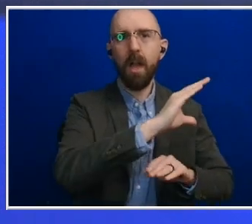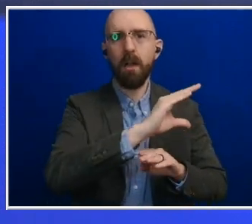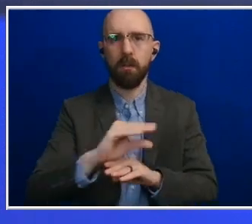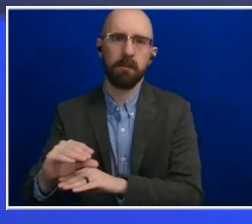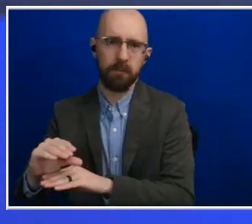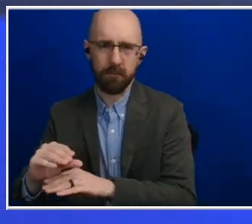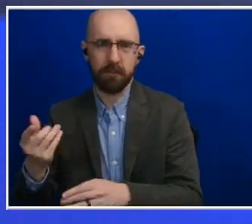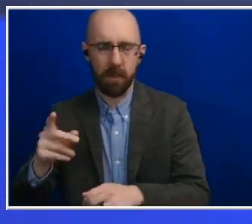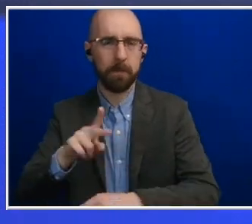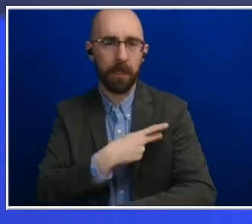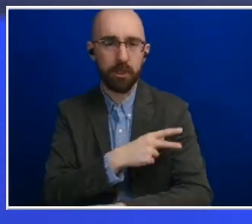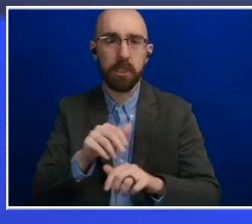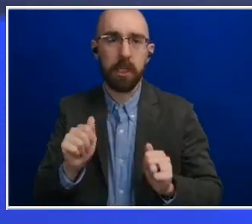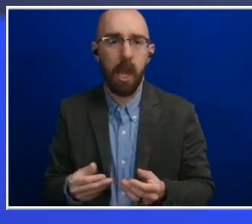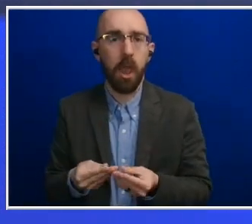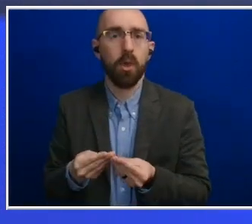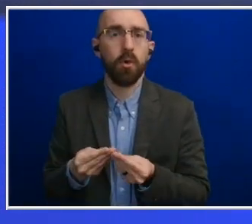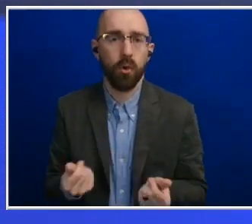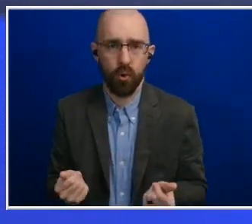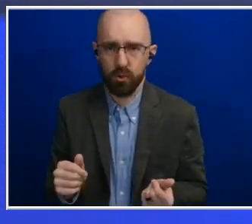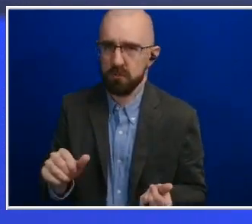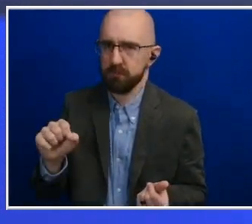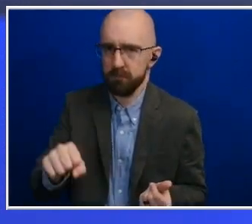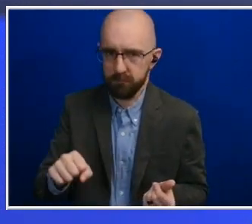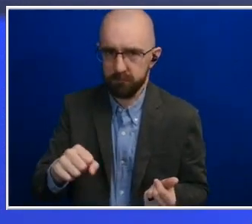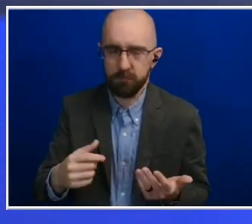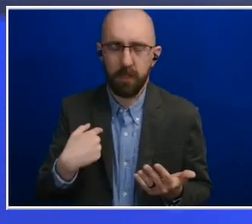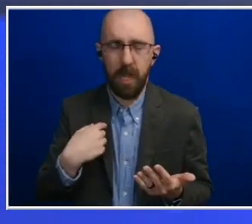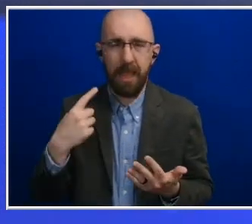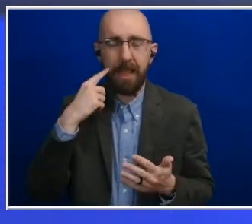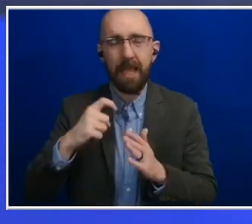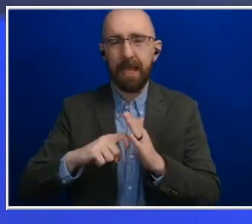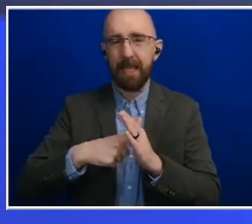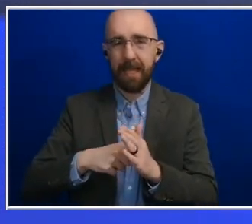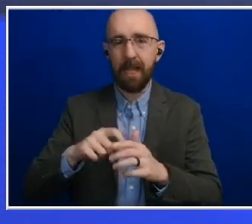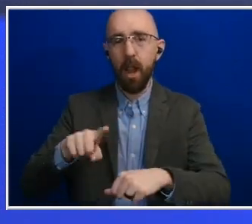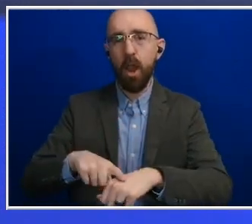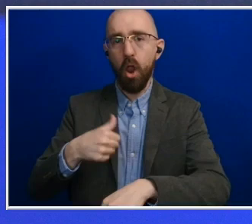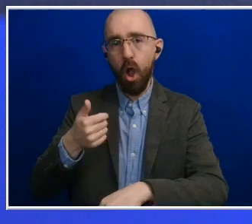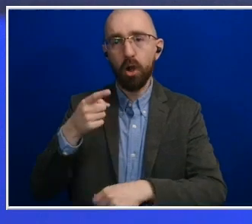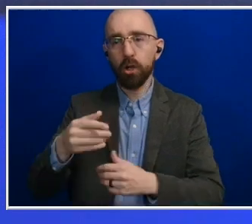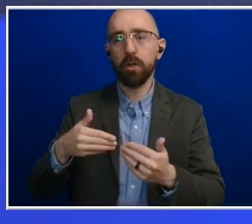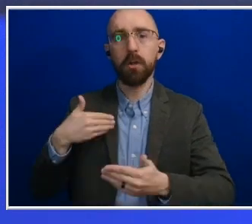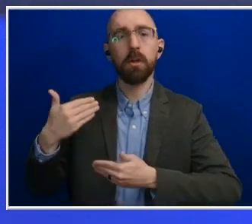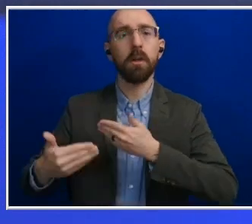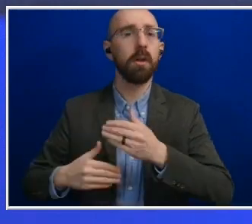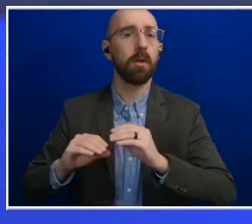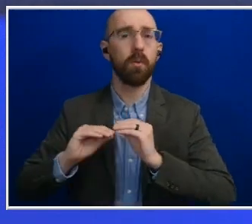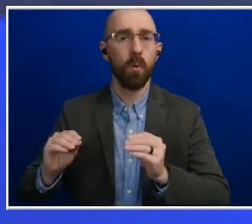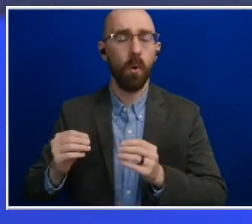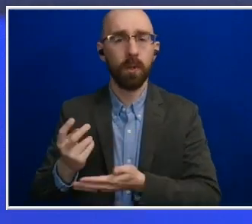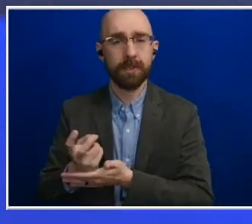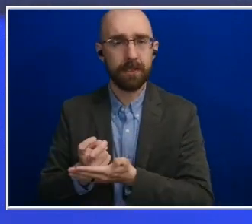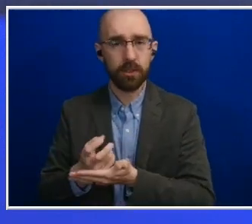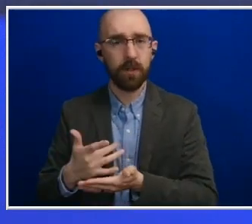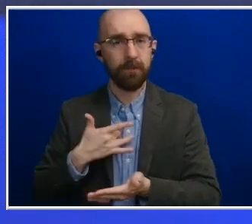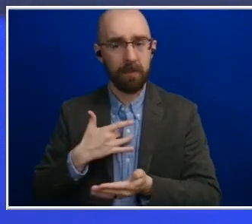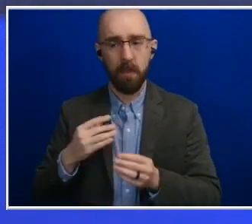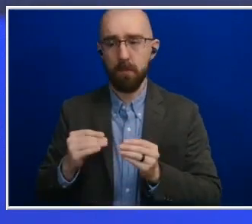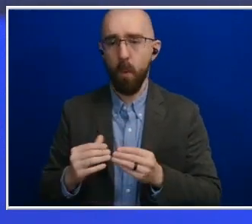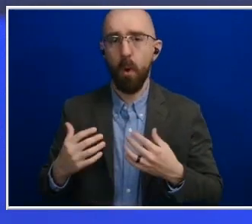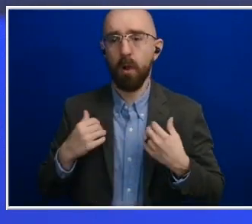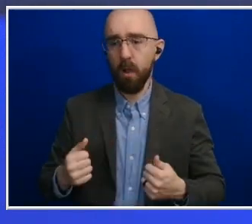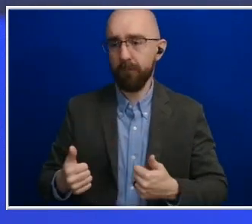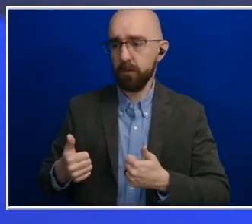their epilepsy. And I think the key is the longer you go without a seizure, the more confident we feel that you have been